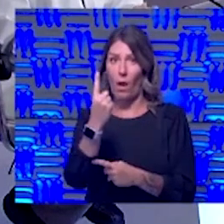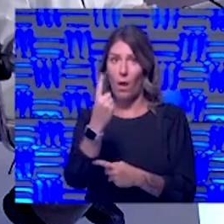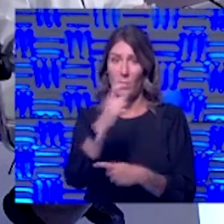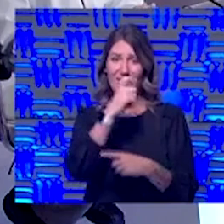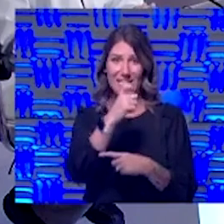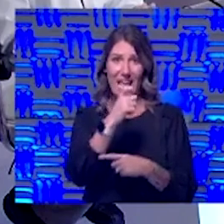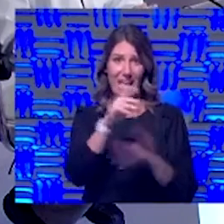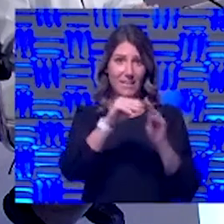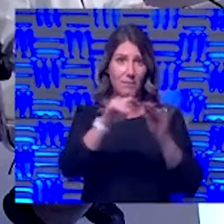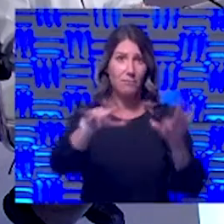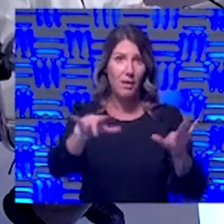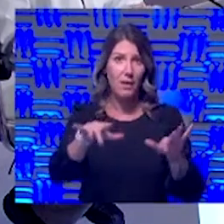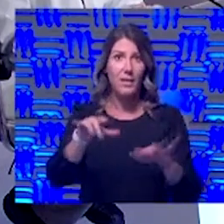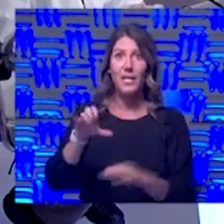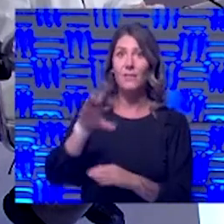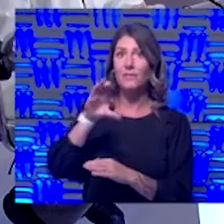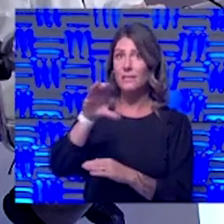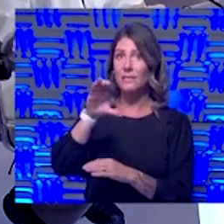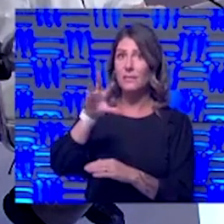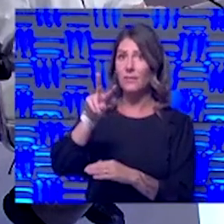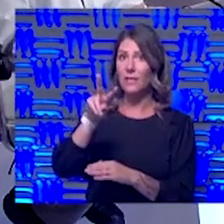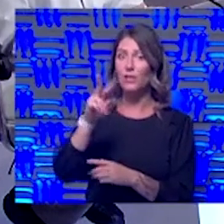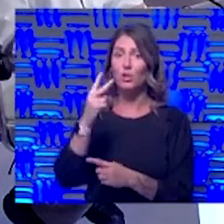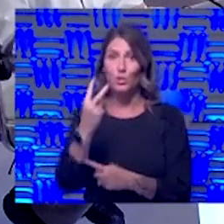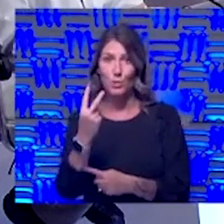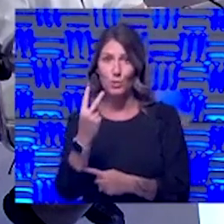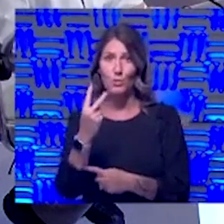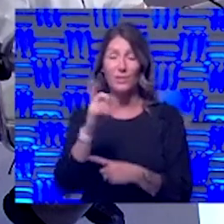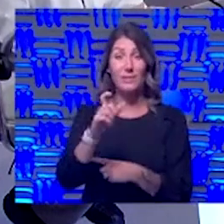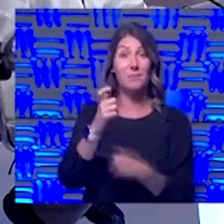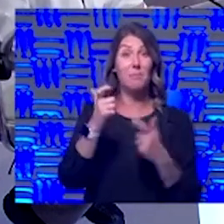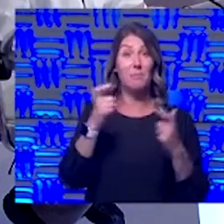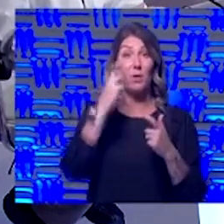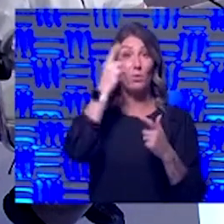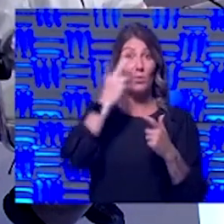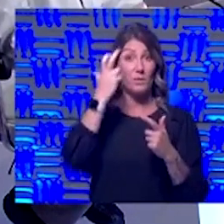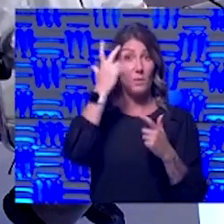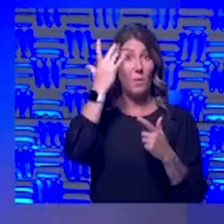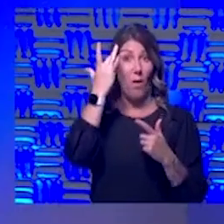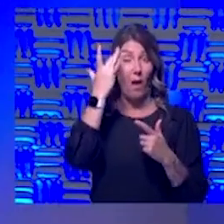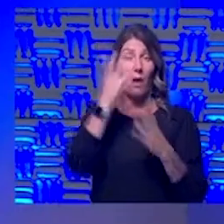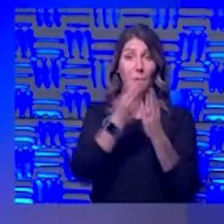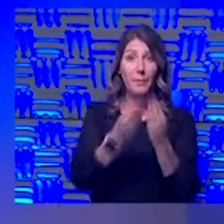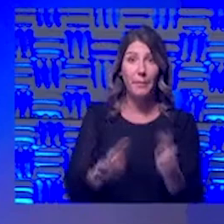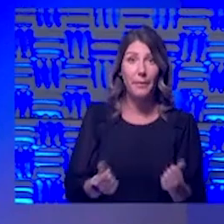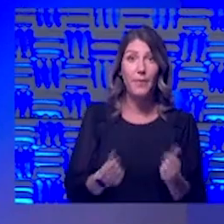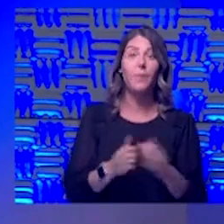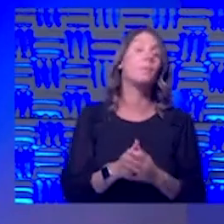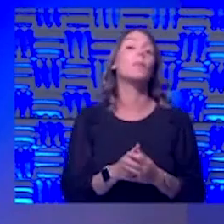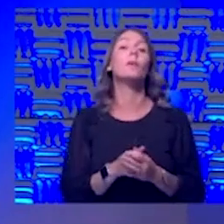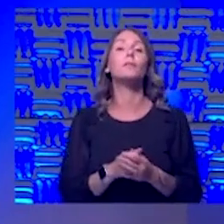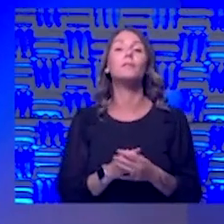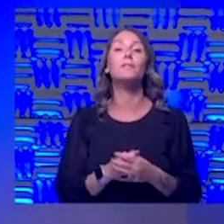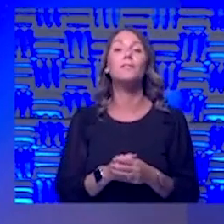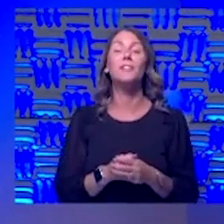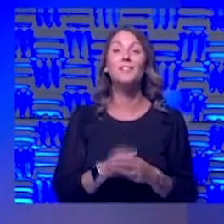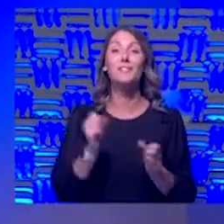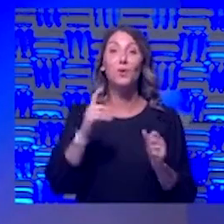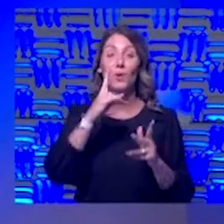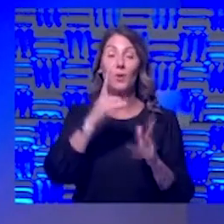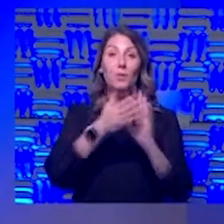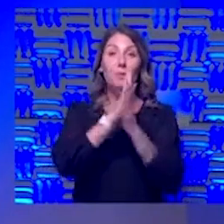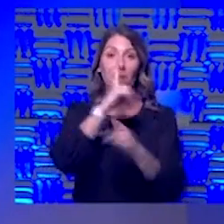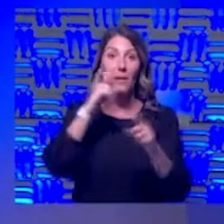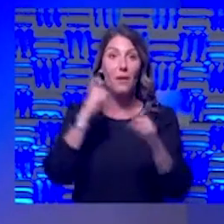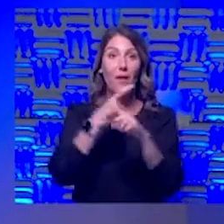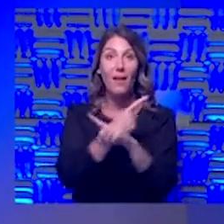as SARS-CoV-2, and that's a big reason. It kind of disappeared. Yeah, so another way to make it so complicated, we could talk